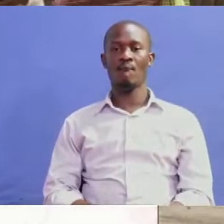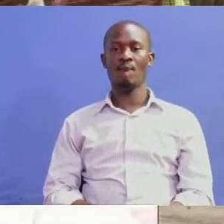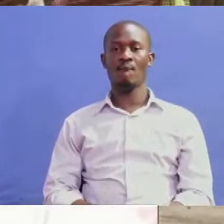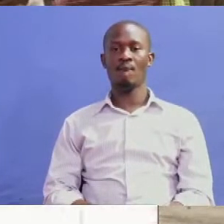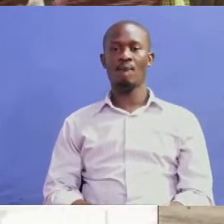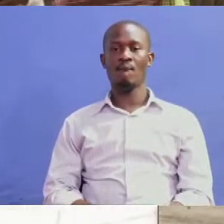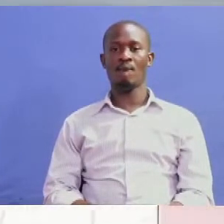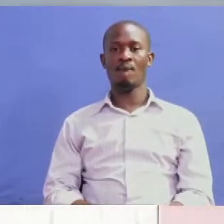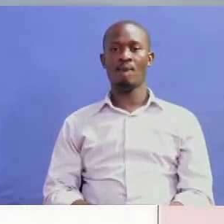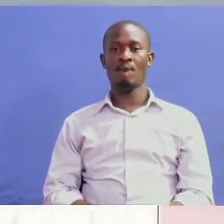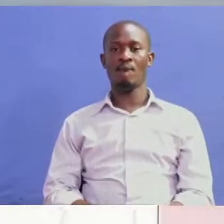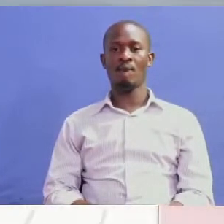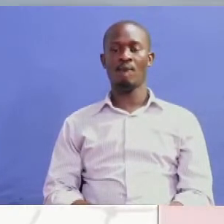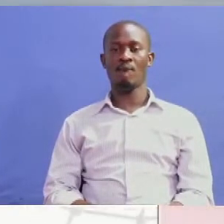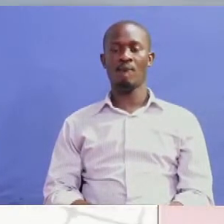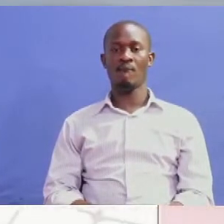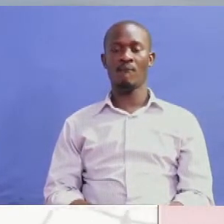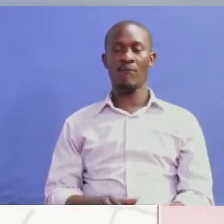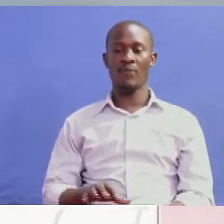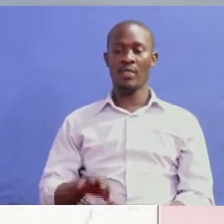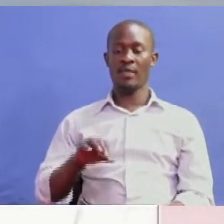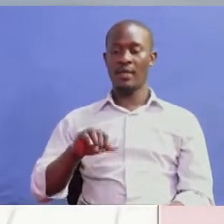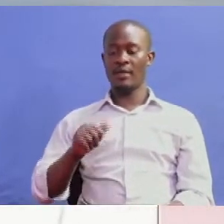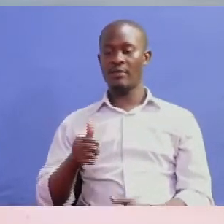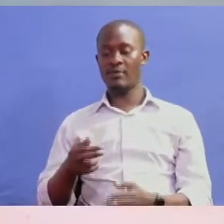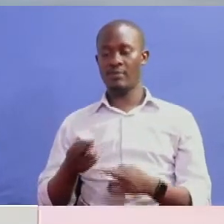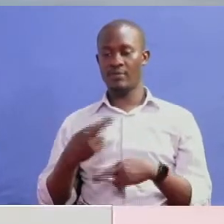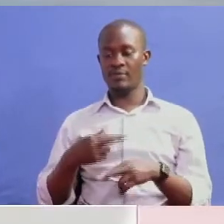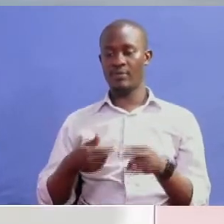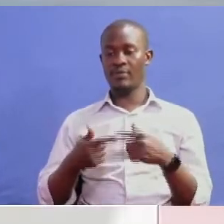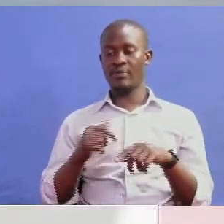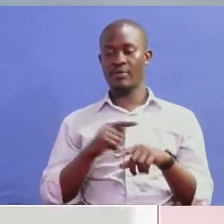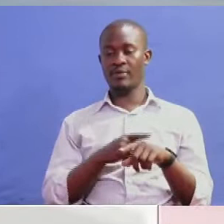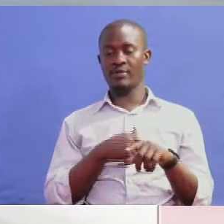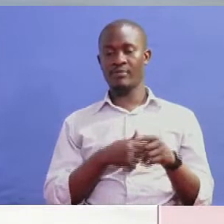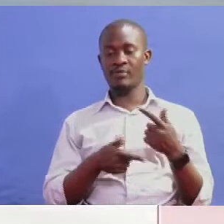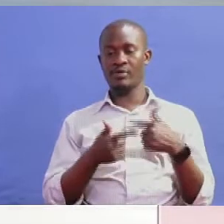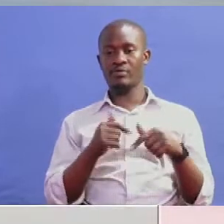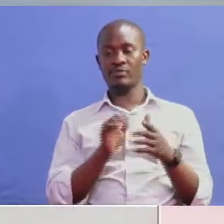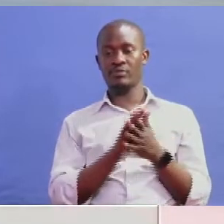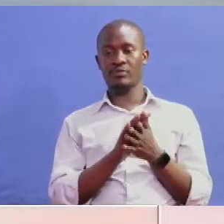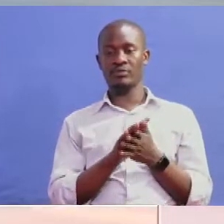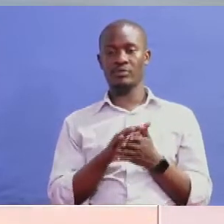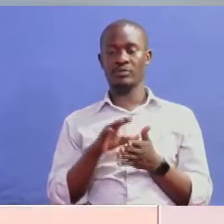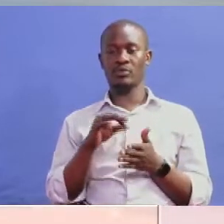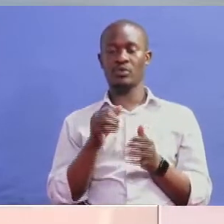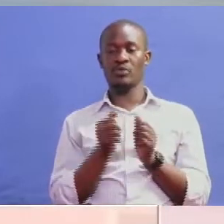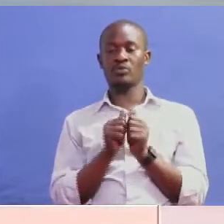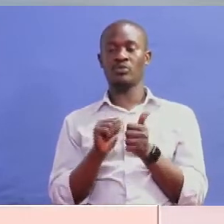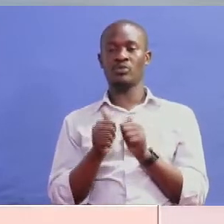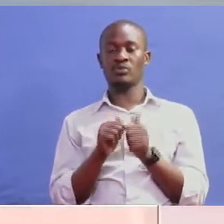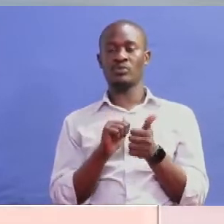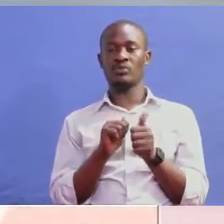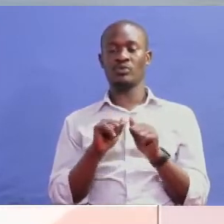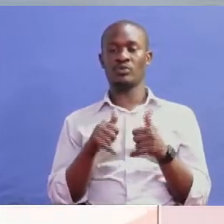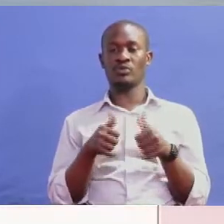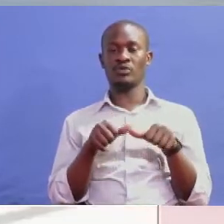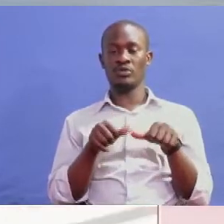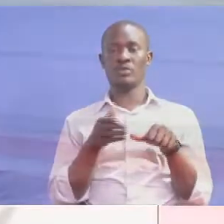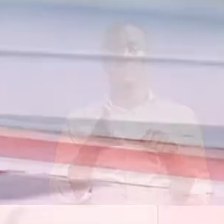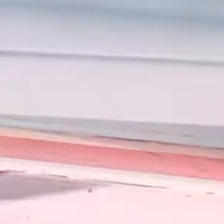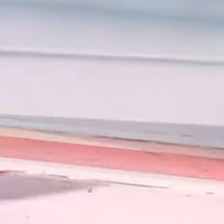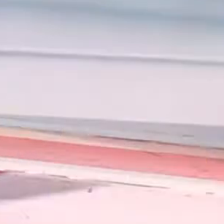Kenya. All right, we are taking another short break at this point. When we come back, we will be coming back with sports news. Stay